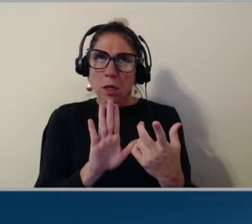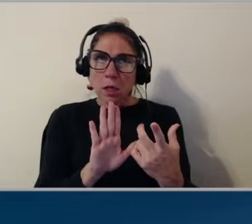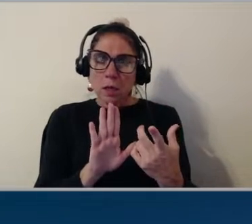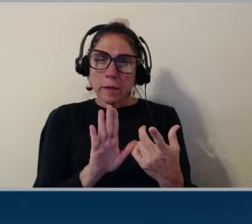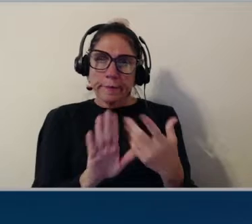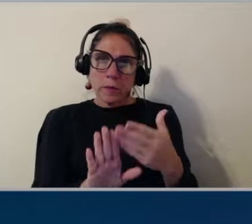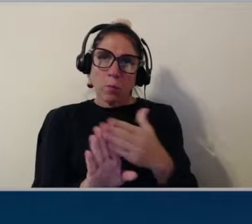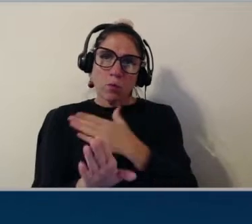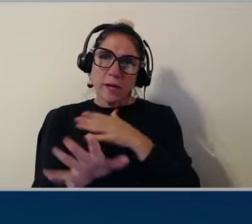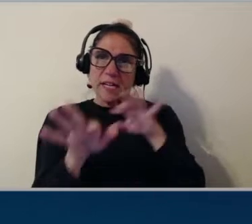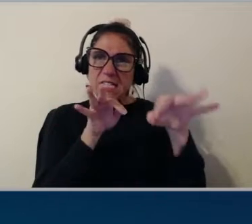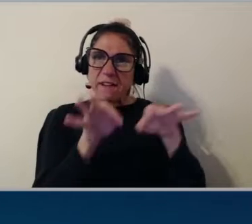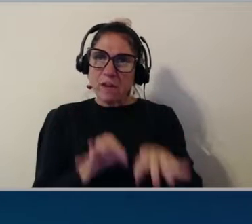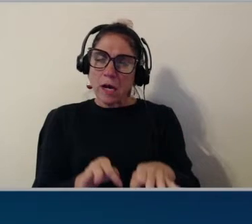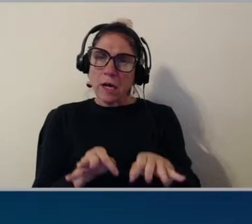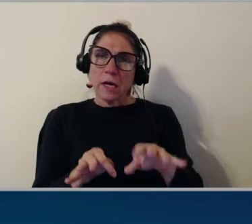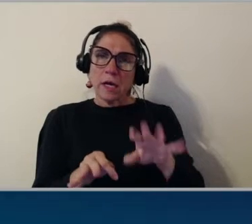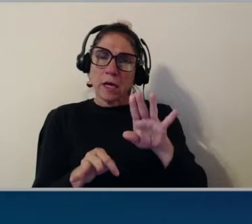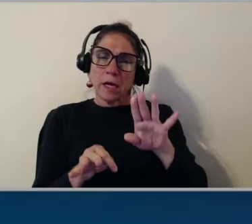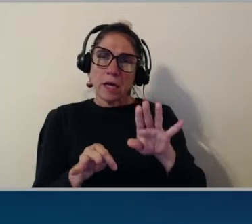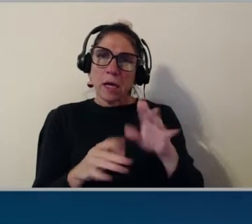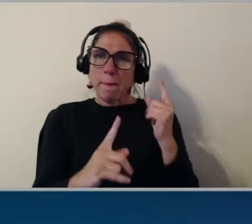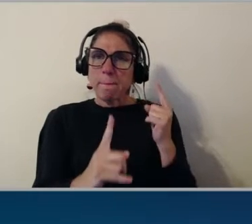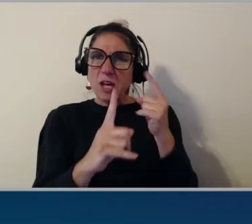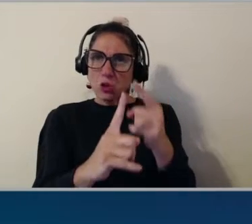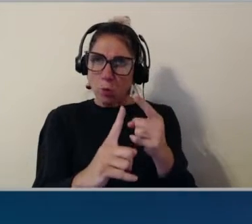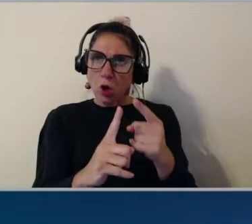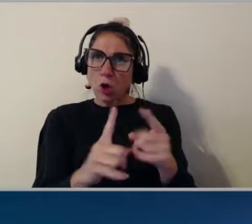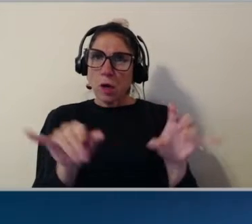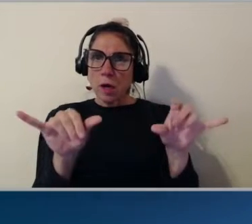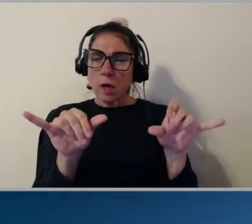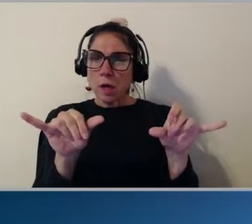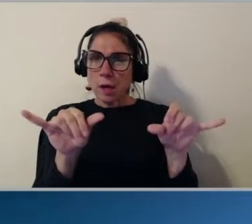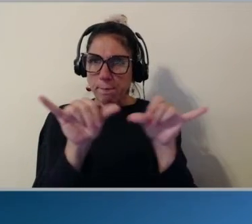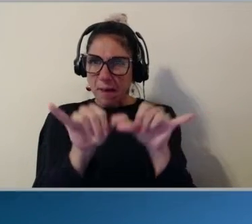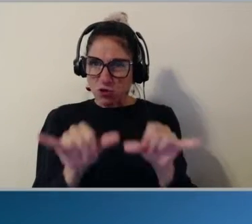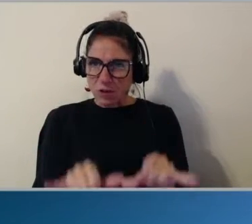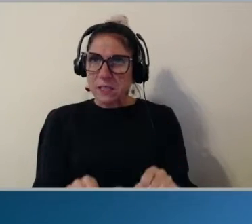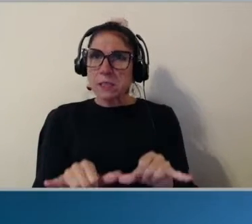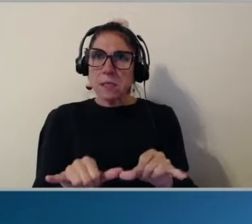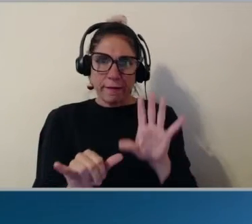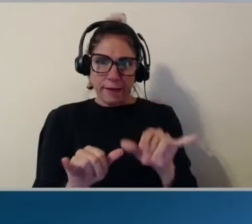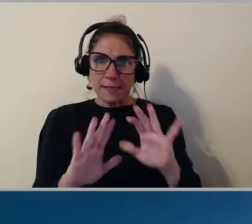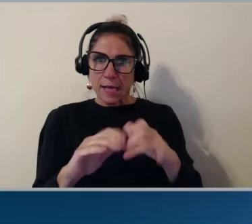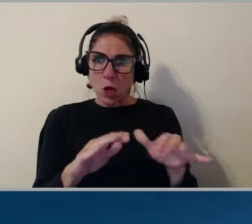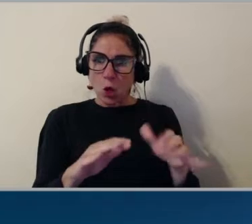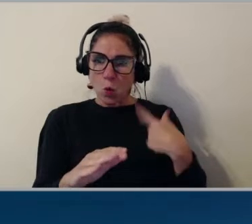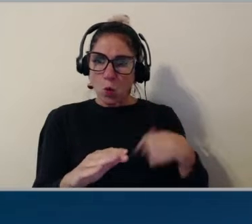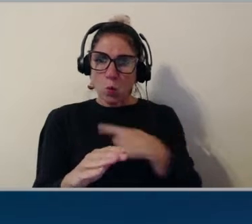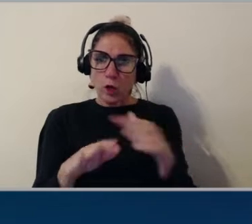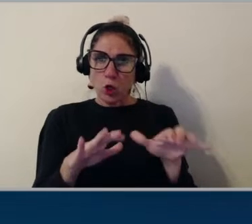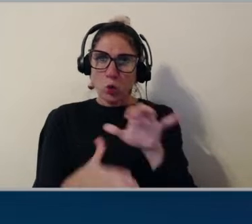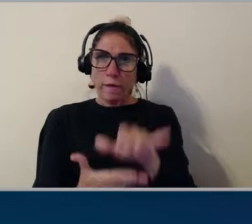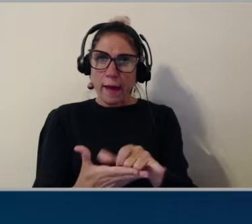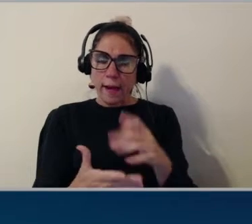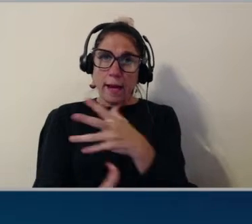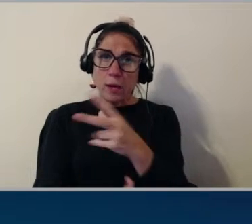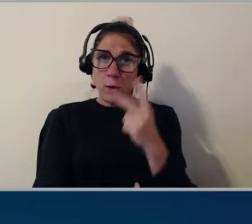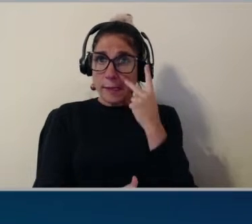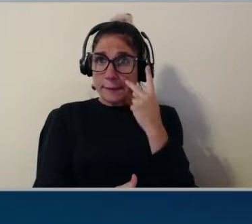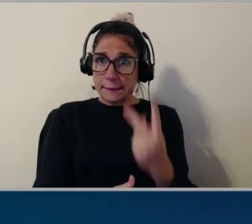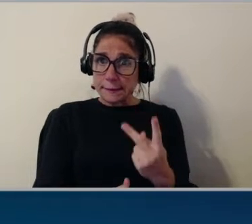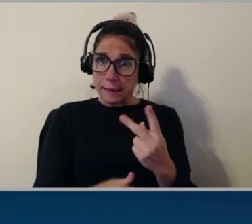predefined benchmark matrix, and yeah, that's how you do that. And you can see